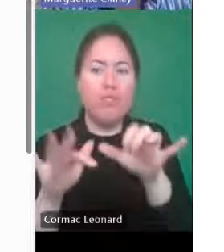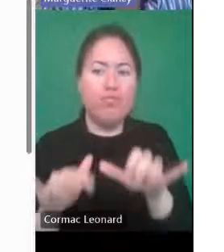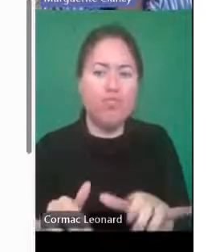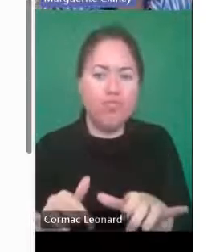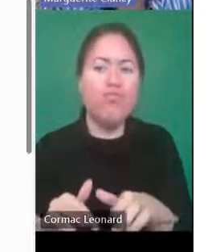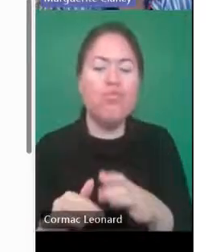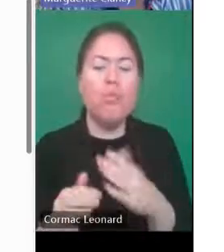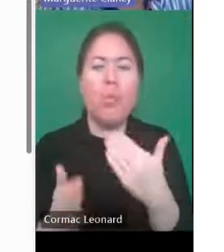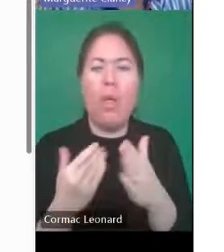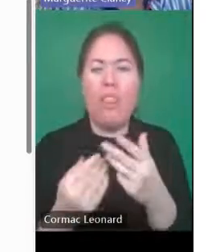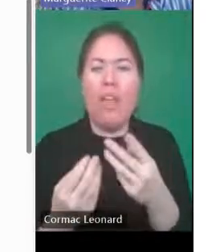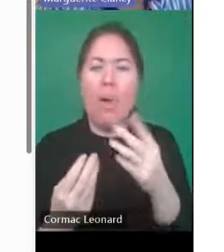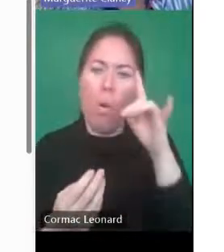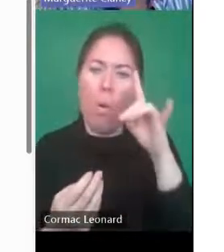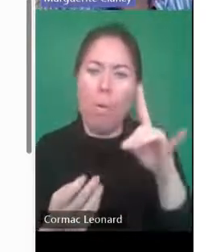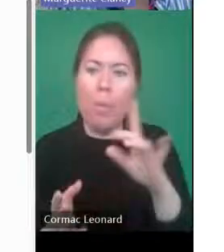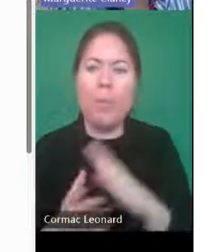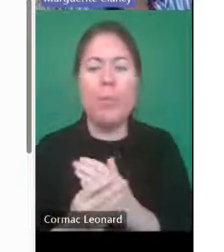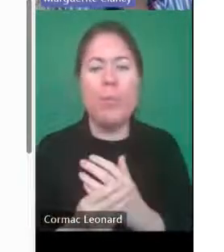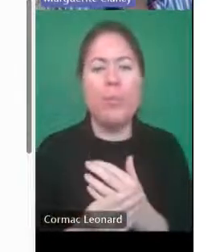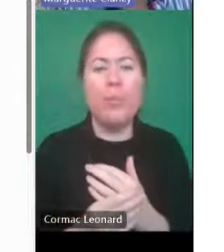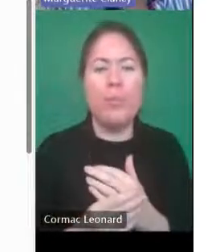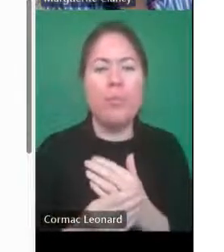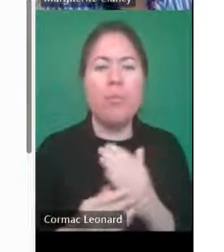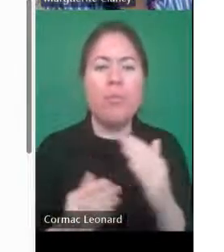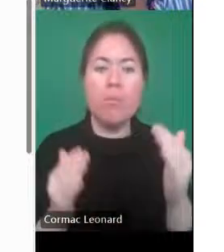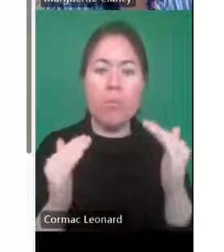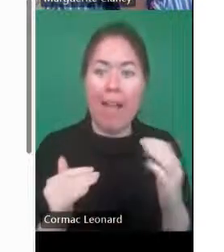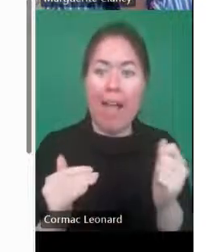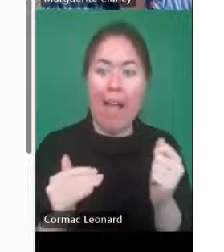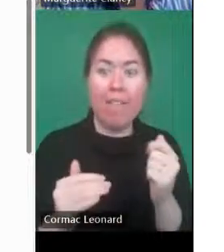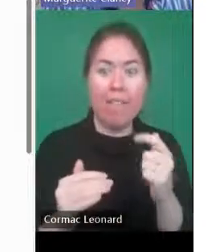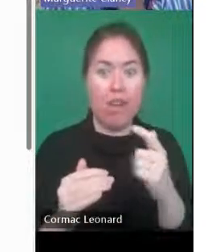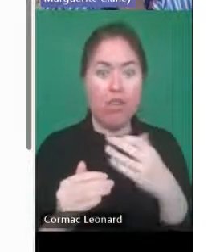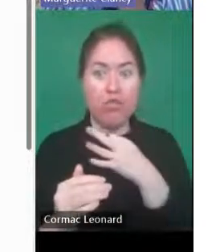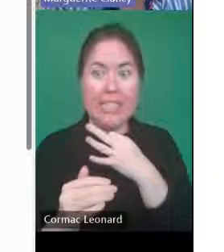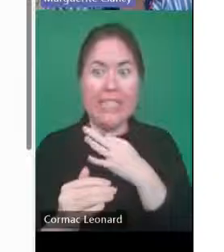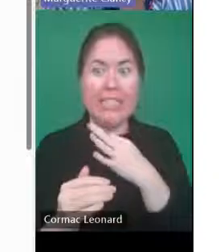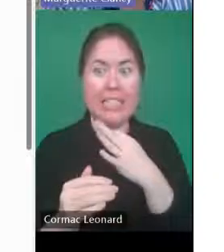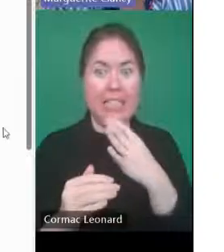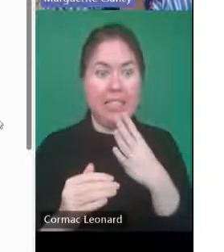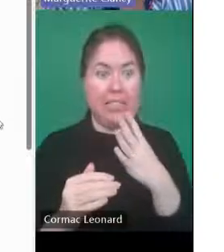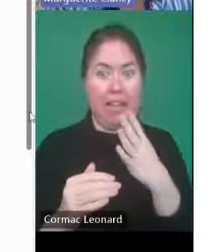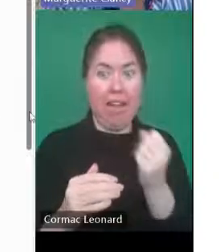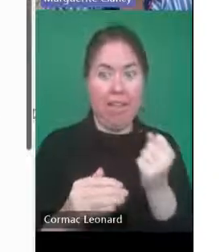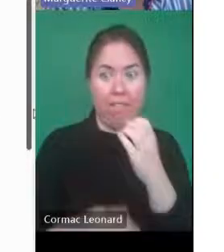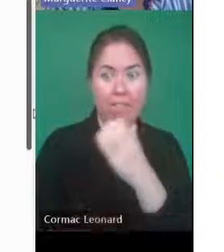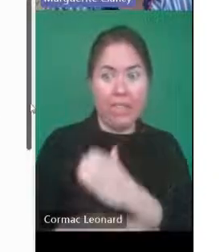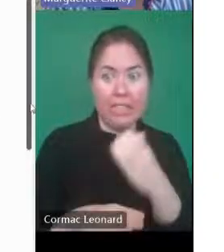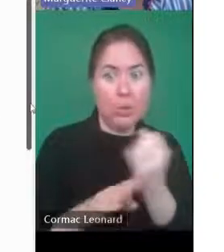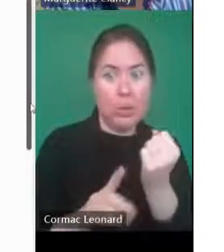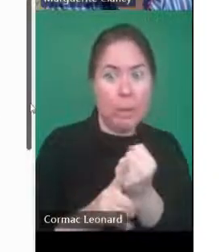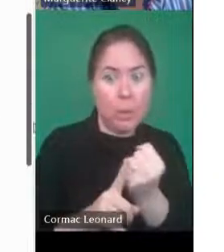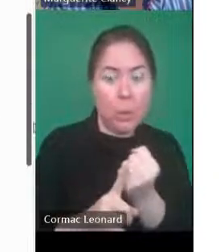this point. Is it deemed that there's ongoing risk? I can say there is,